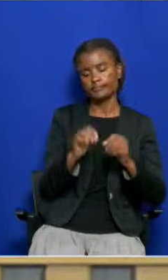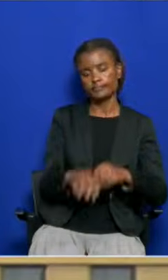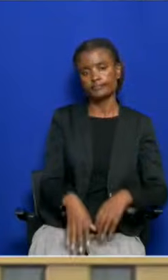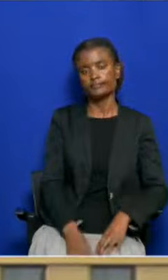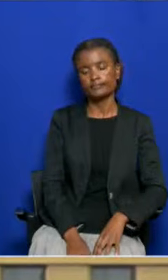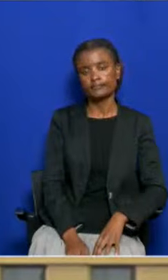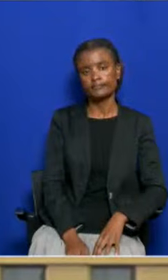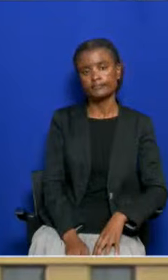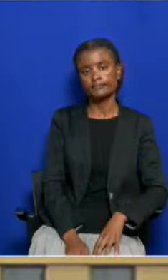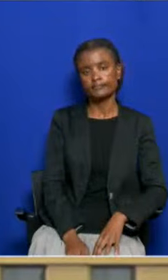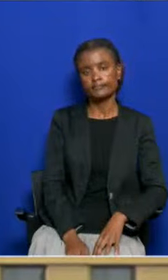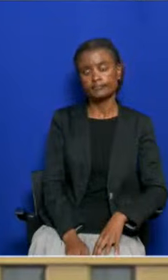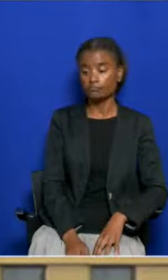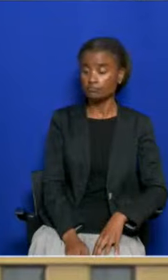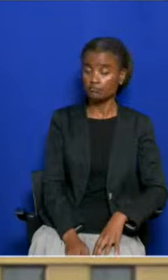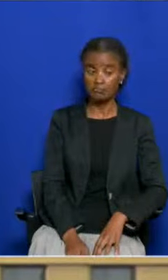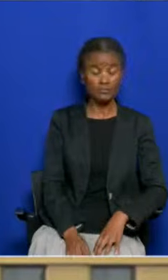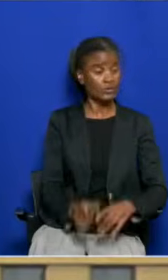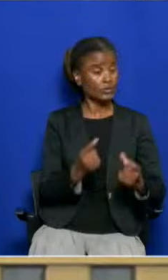You did nothing at all?